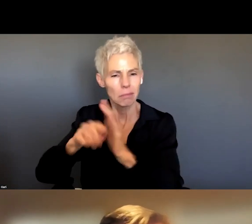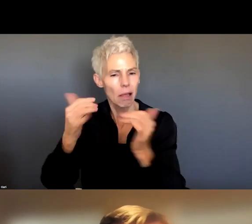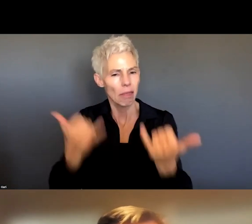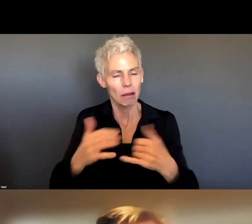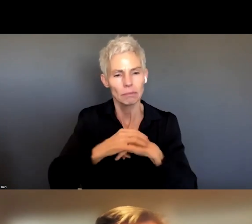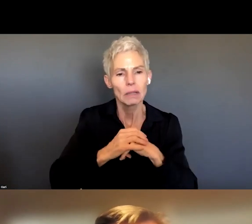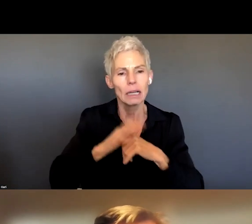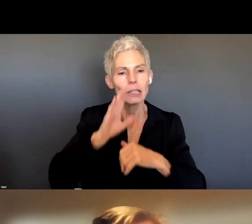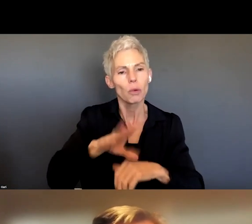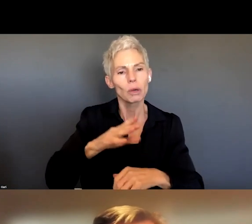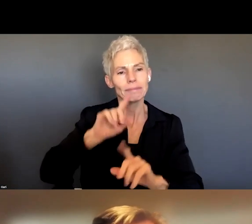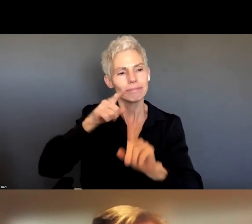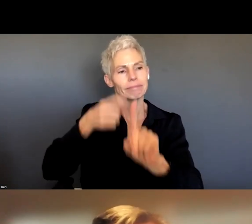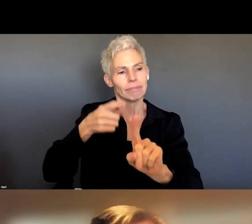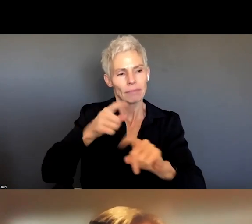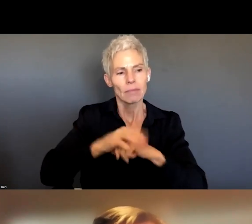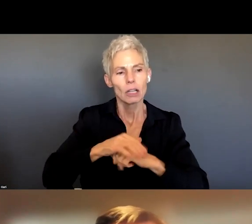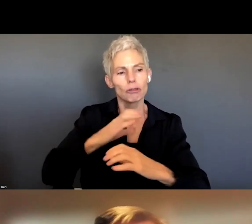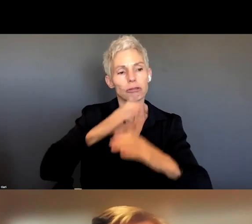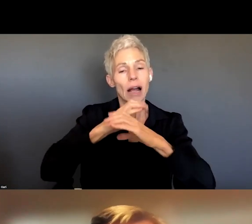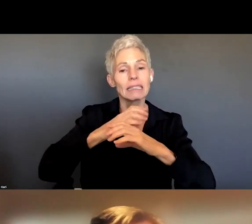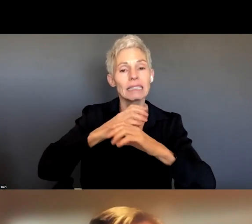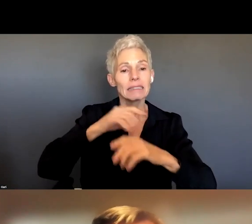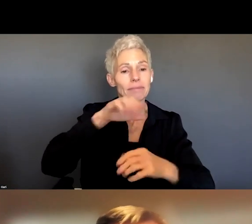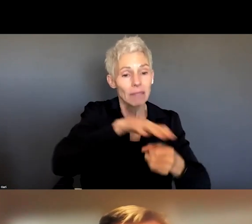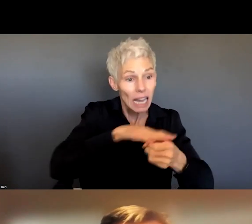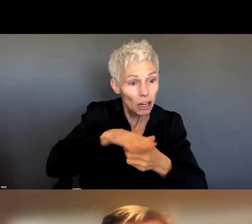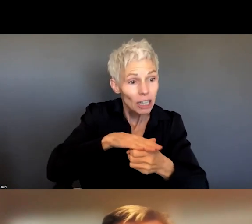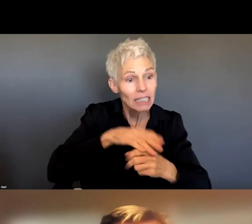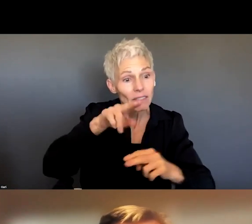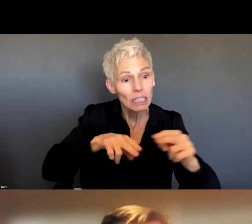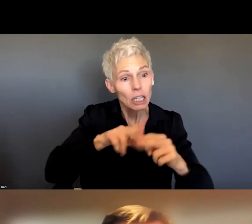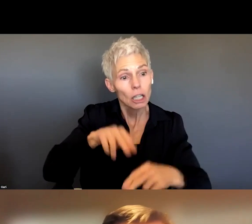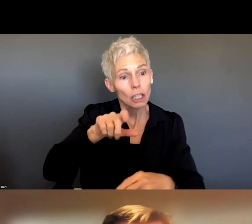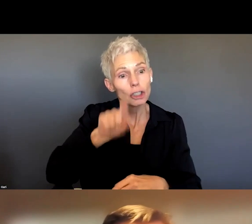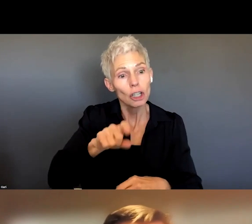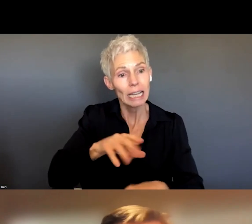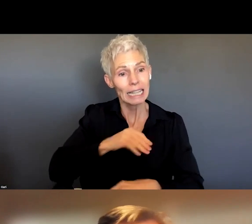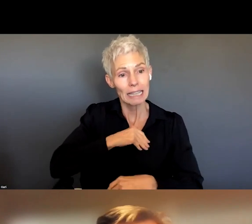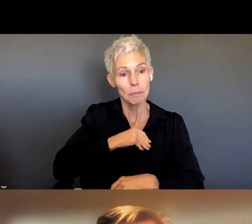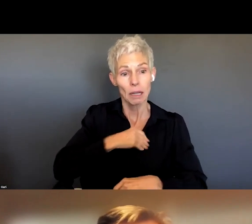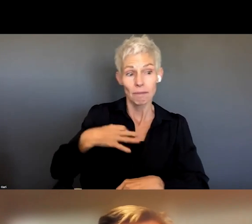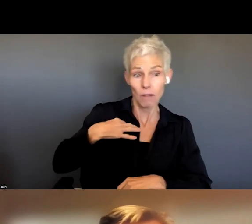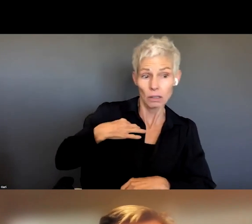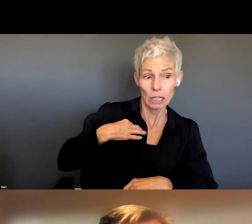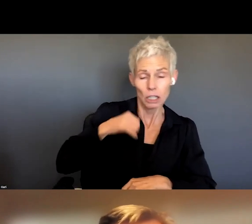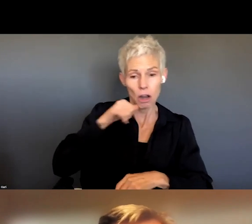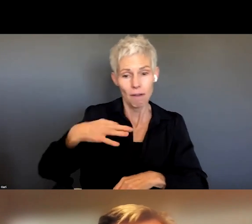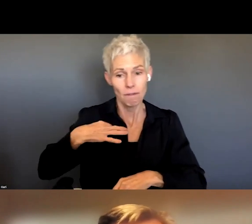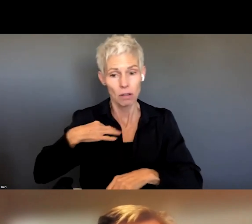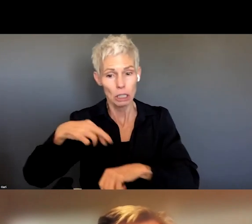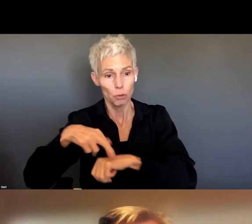to be structured around crisis facilities should take both voluntary and involuntary referrals. And we're going to start out with Dr.